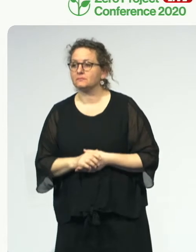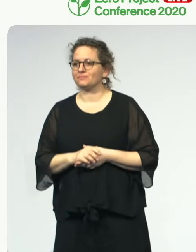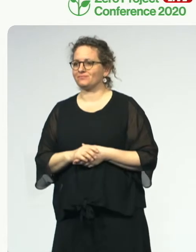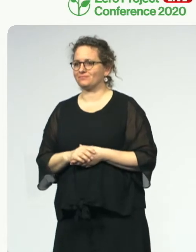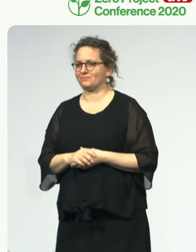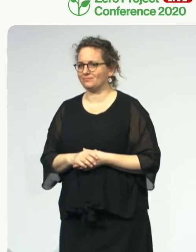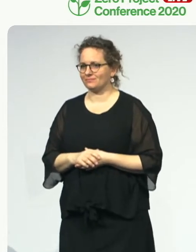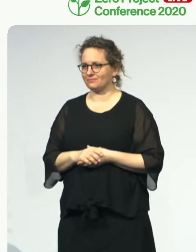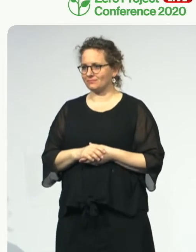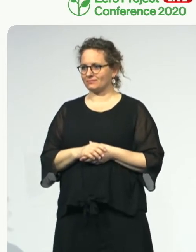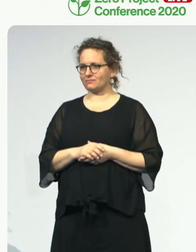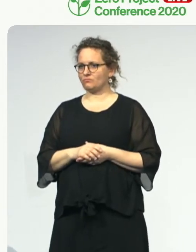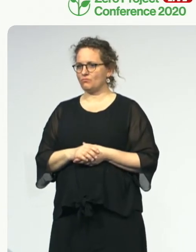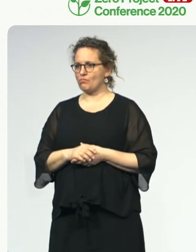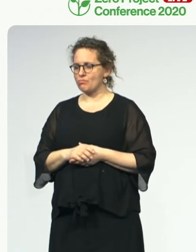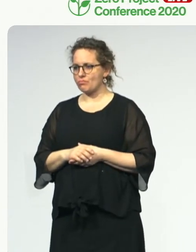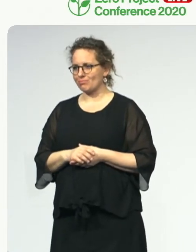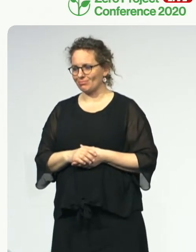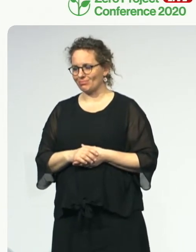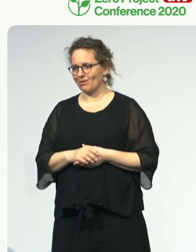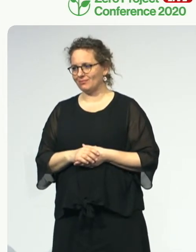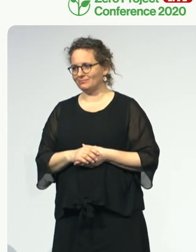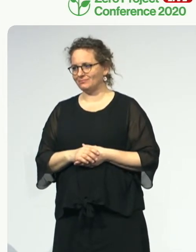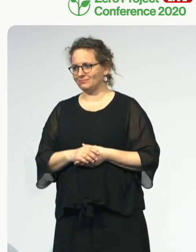So I'll leave it to Deborah for her 9 minutes.